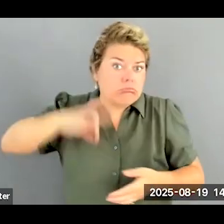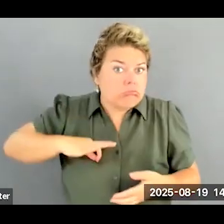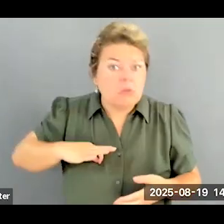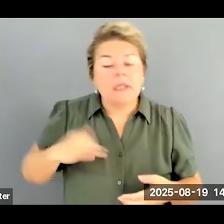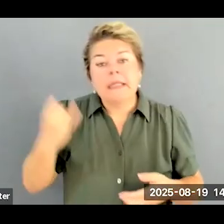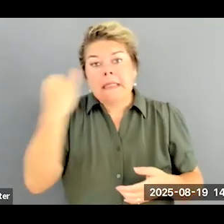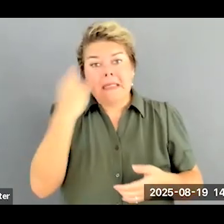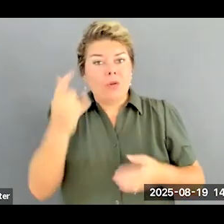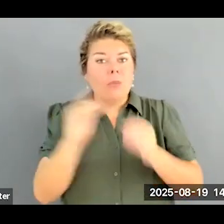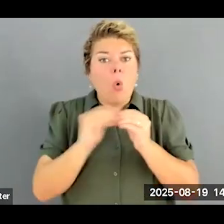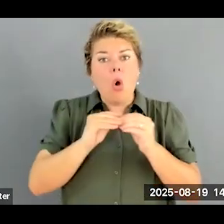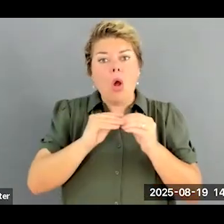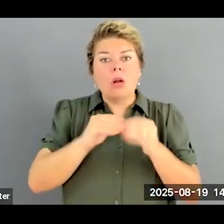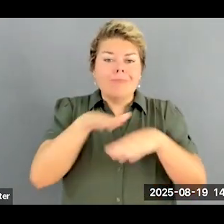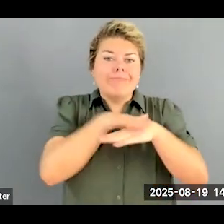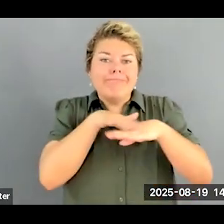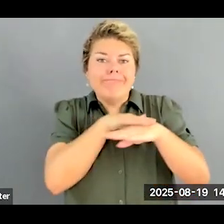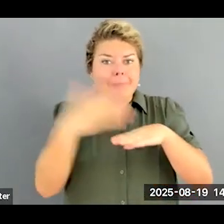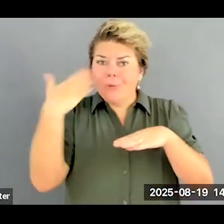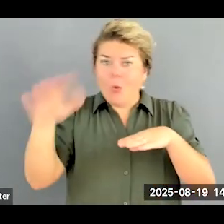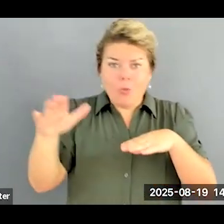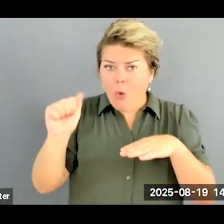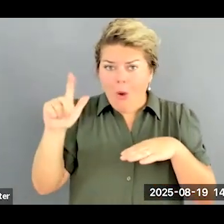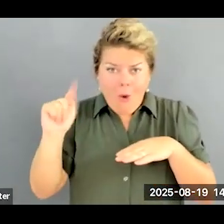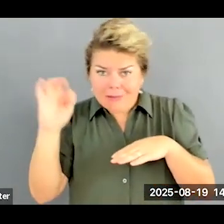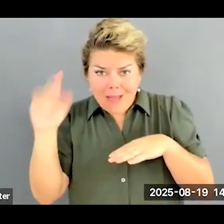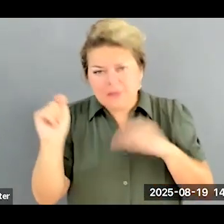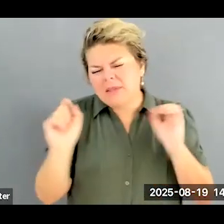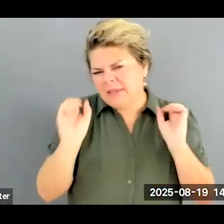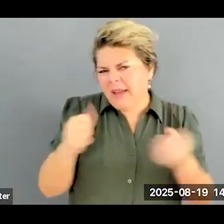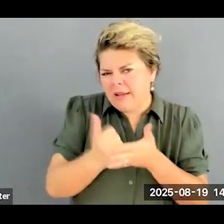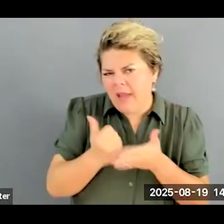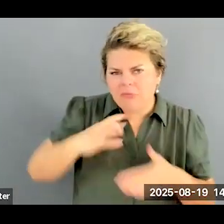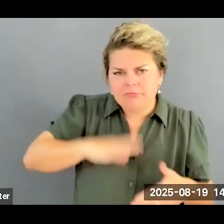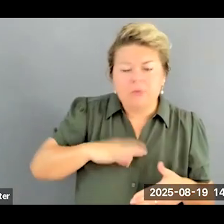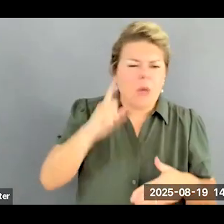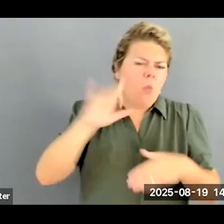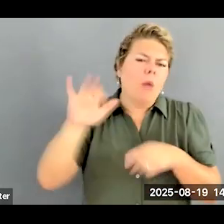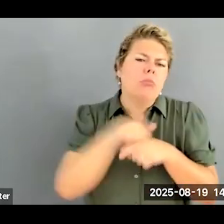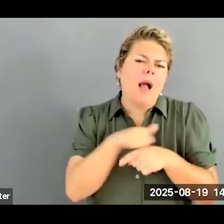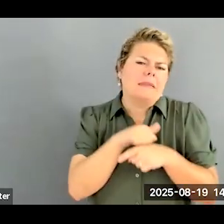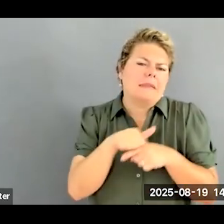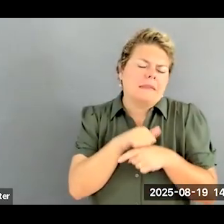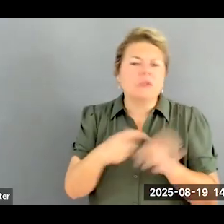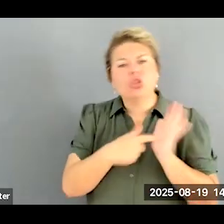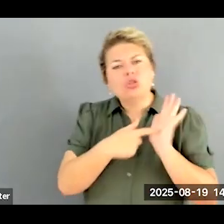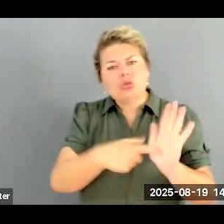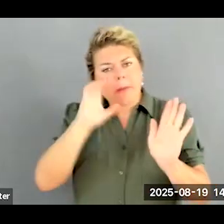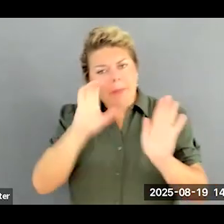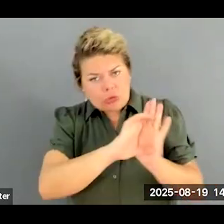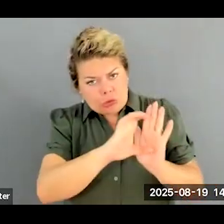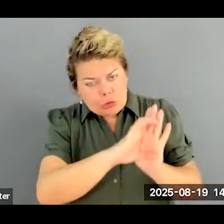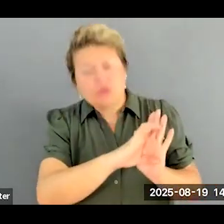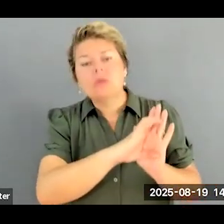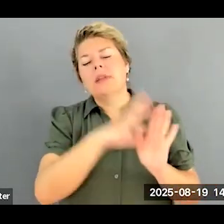you're more in the introduction stages of alternative text. So I'm going to go through this practice and display images as well